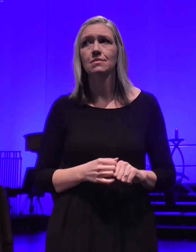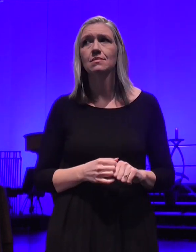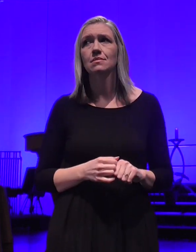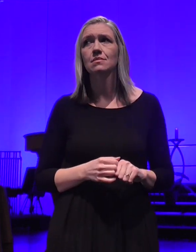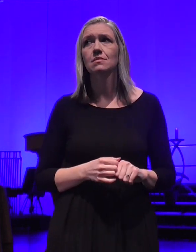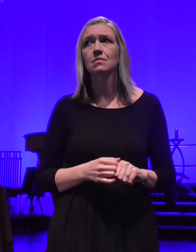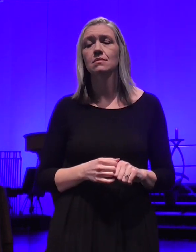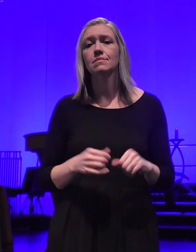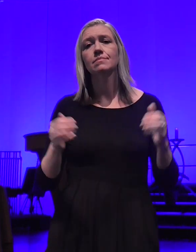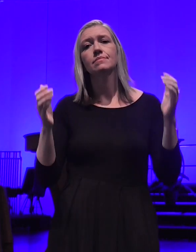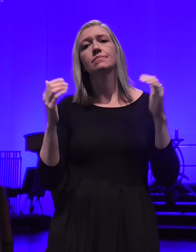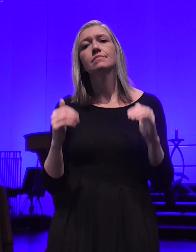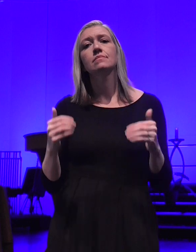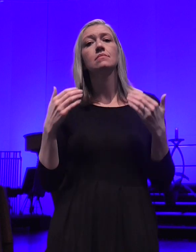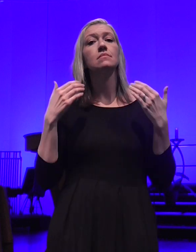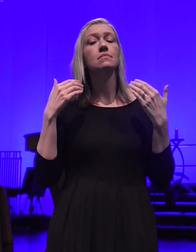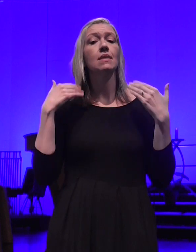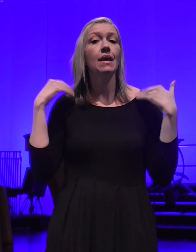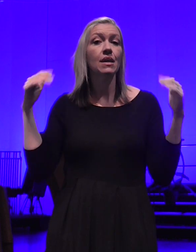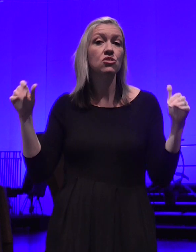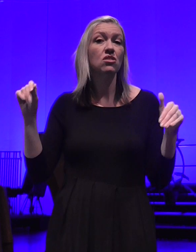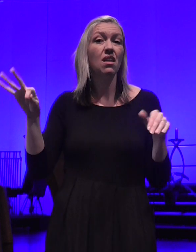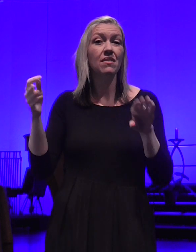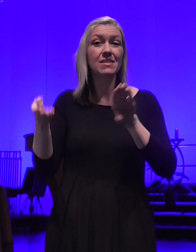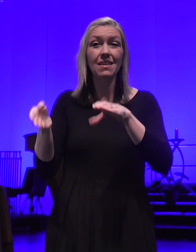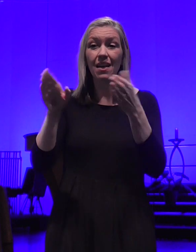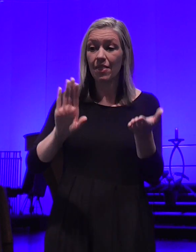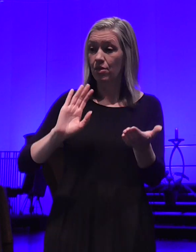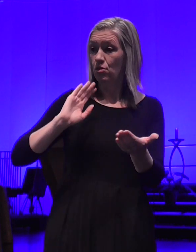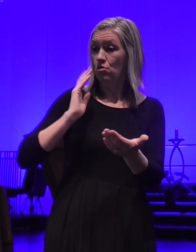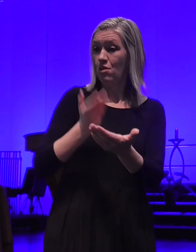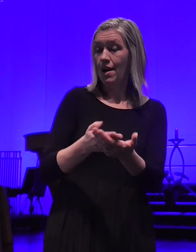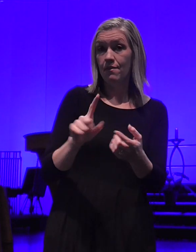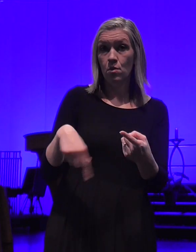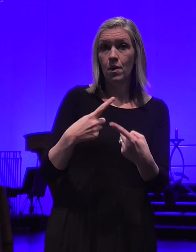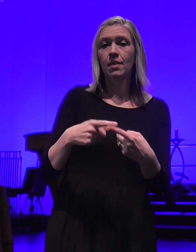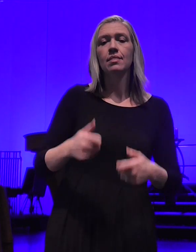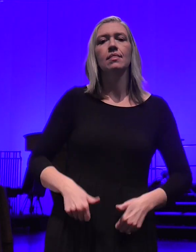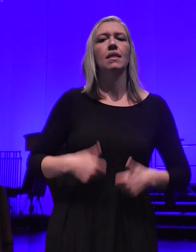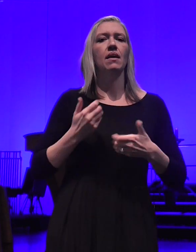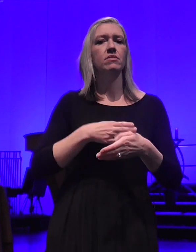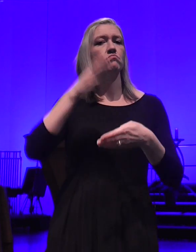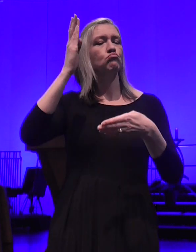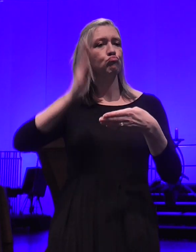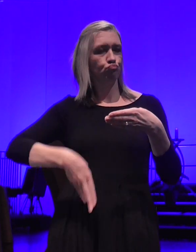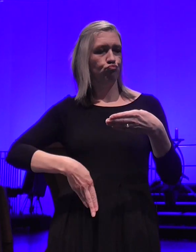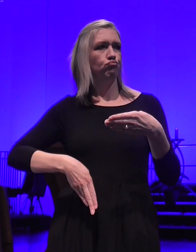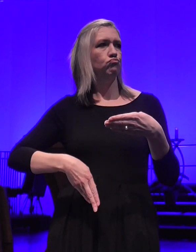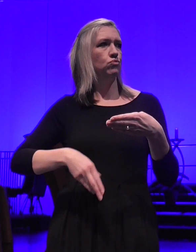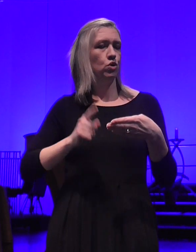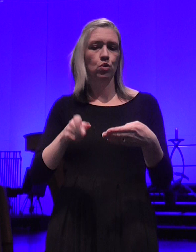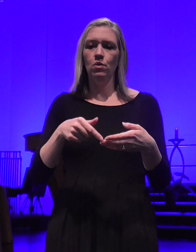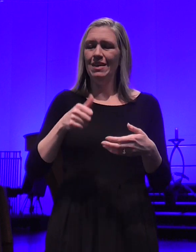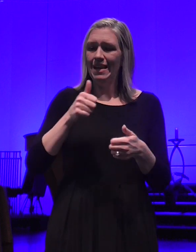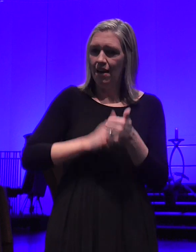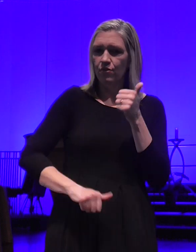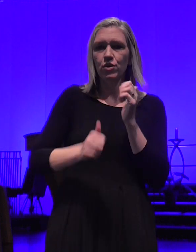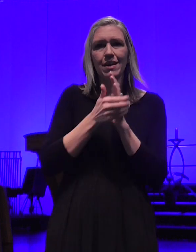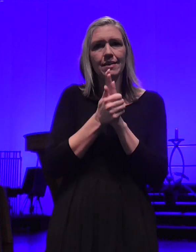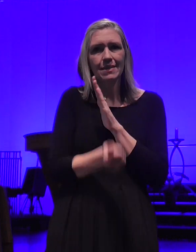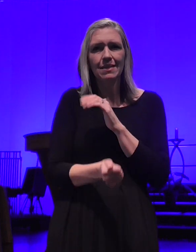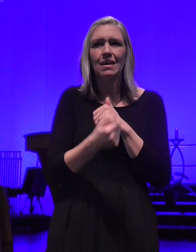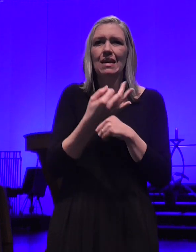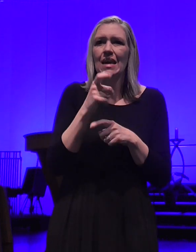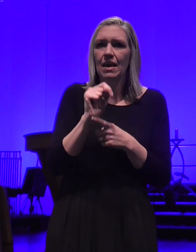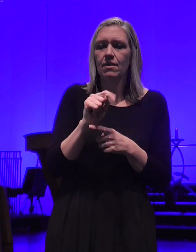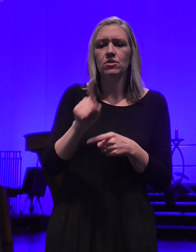May the angel of death arrive only when your life is complete and you have brought every given gift to the